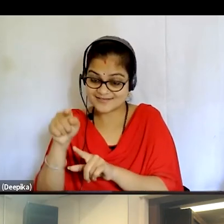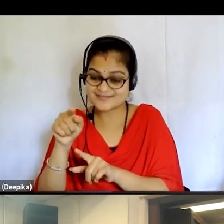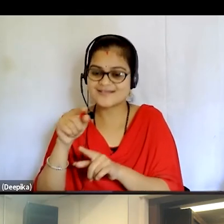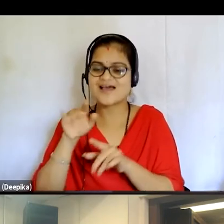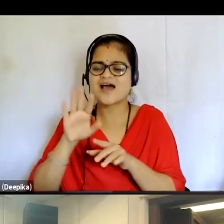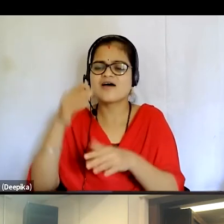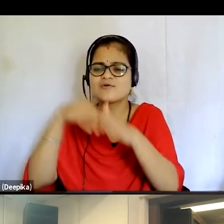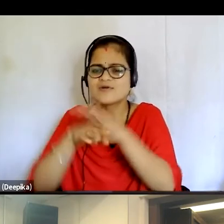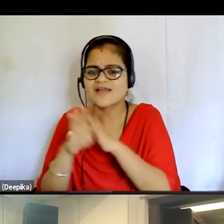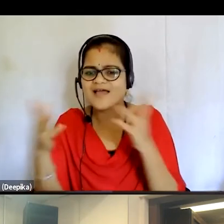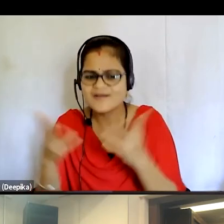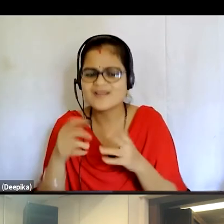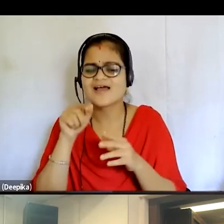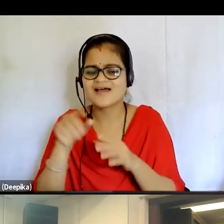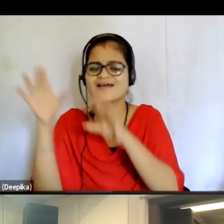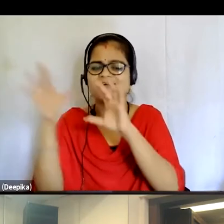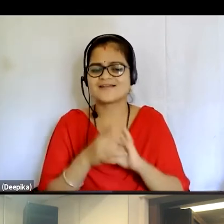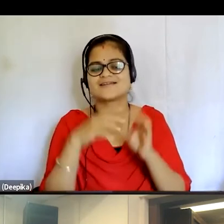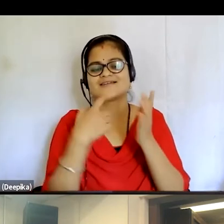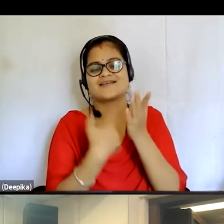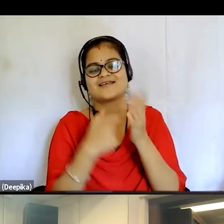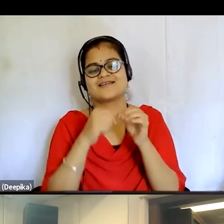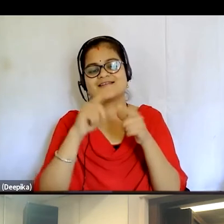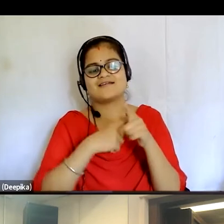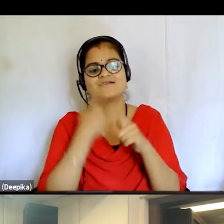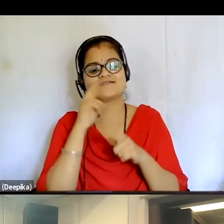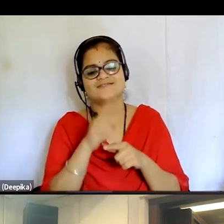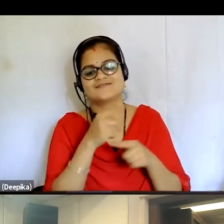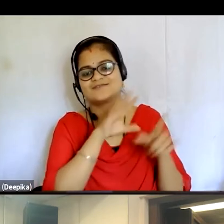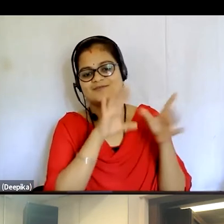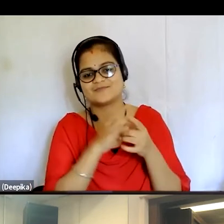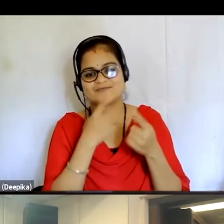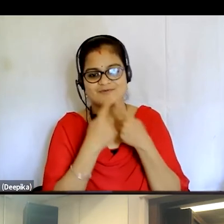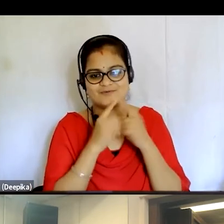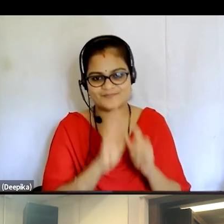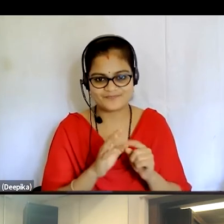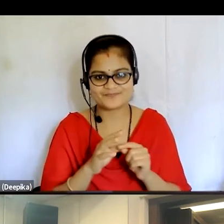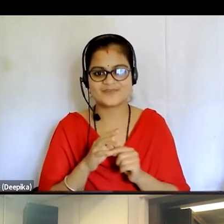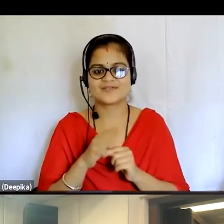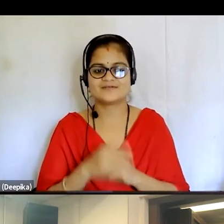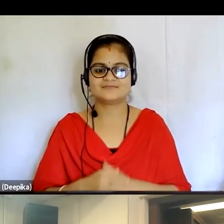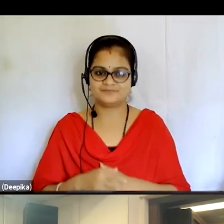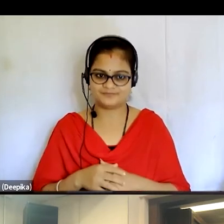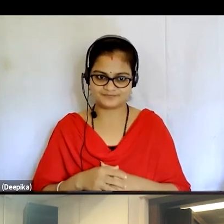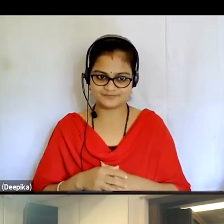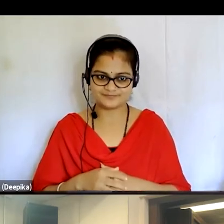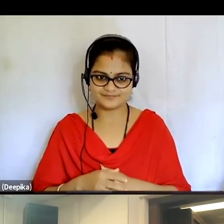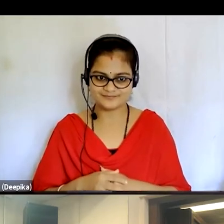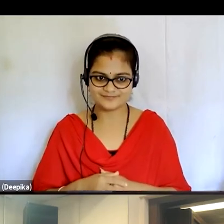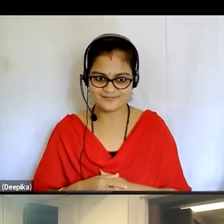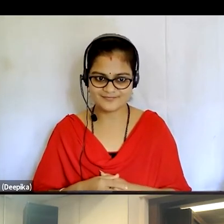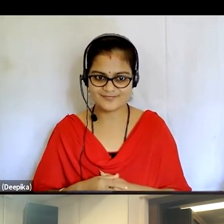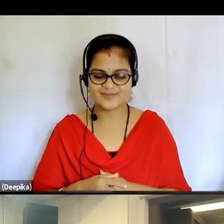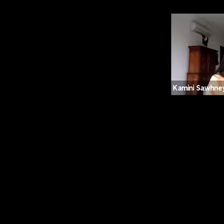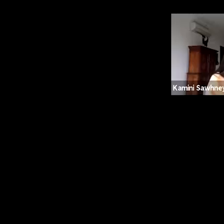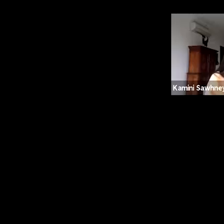rasas in each case. And Raji will talk about it and the inspiration for each one. Okay. So let's